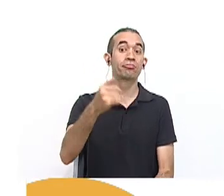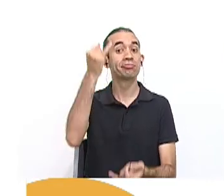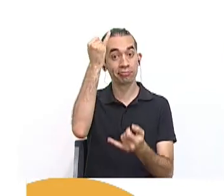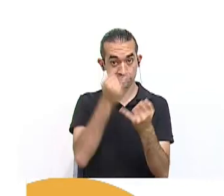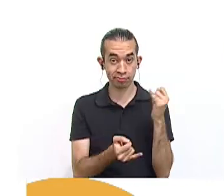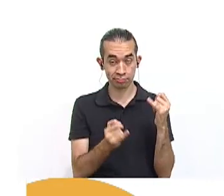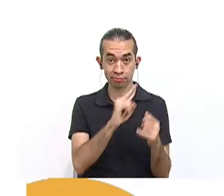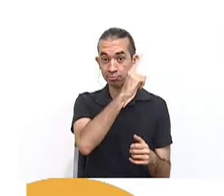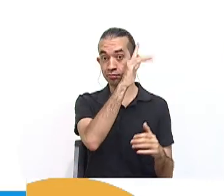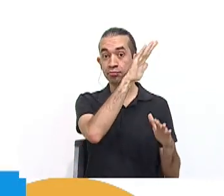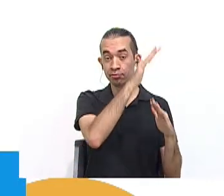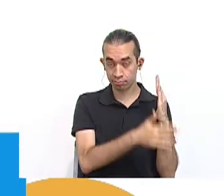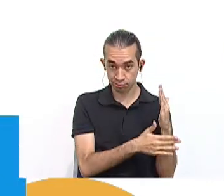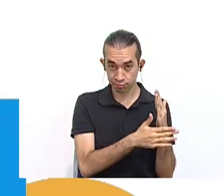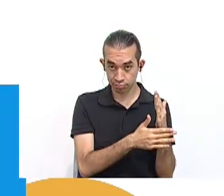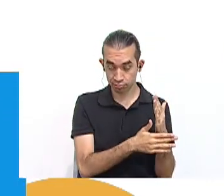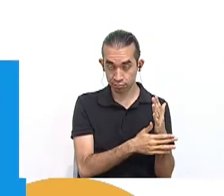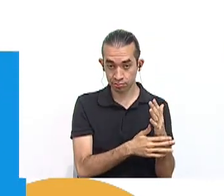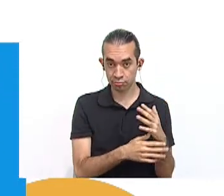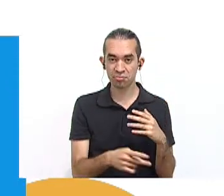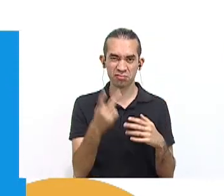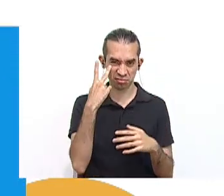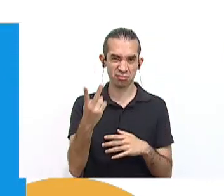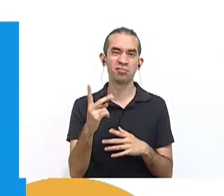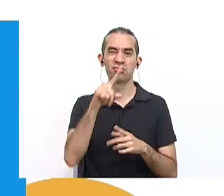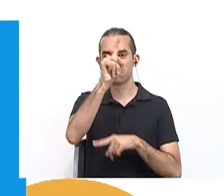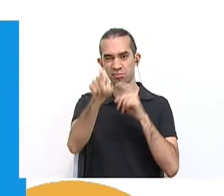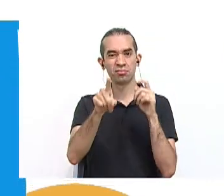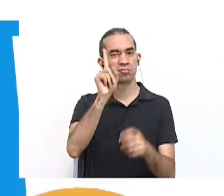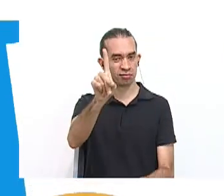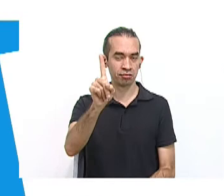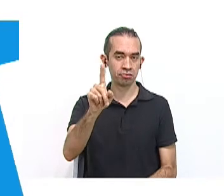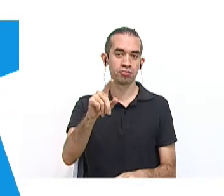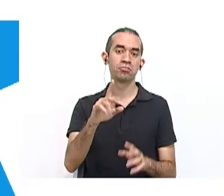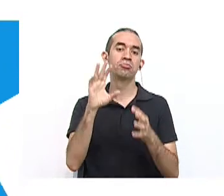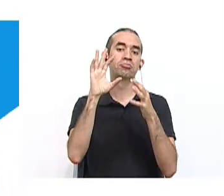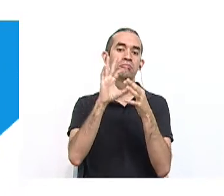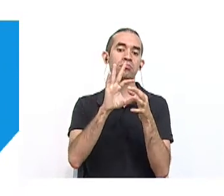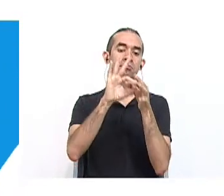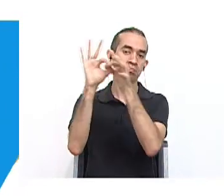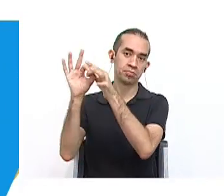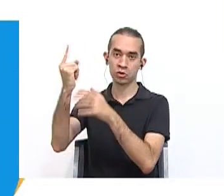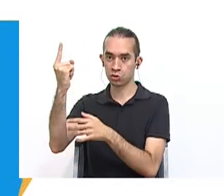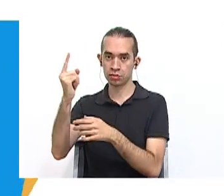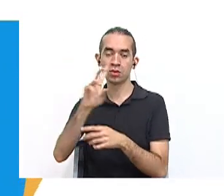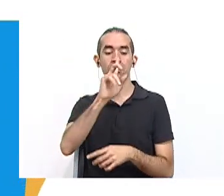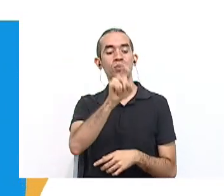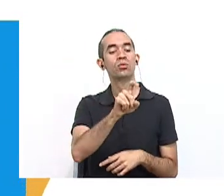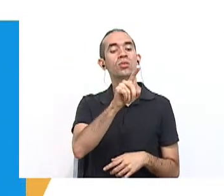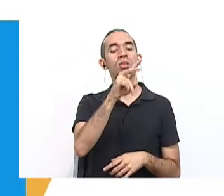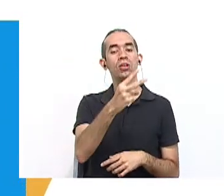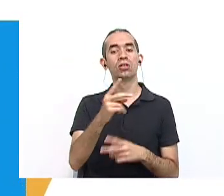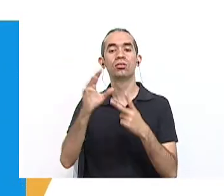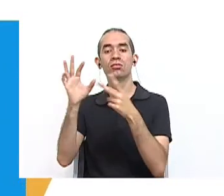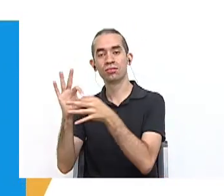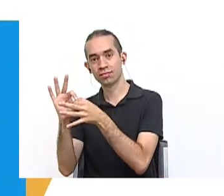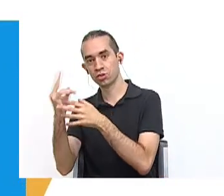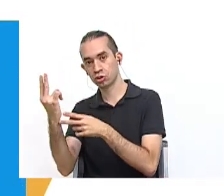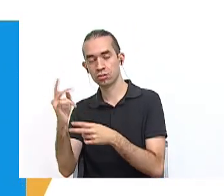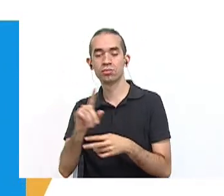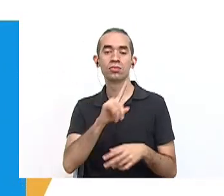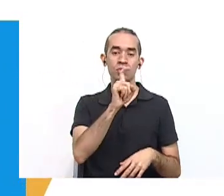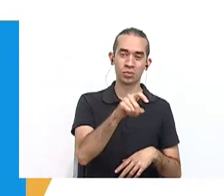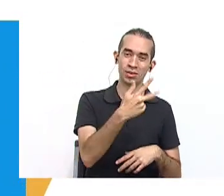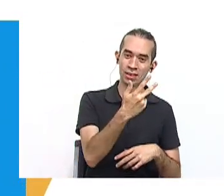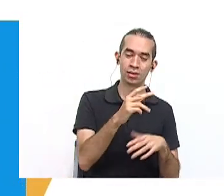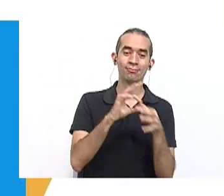first part of the reading. And as you saw, question number 1 was about tip number 1. Question number 2 about tip number 2, and question